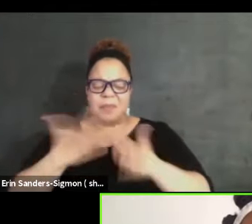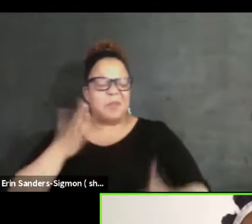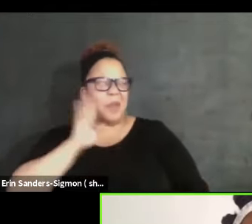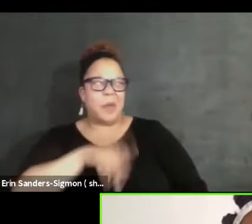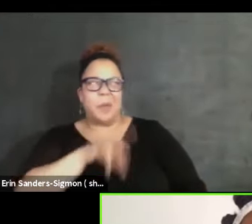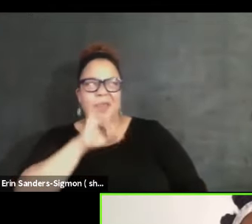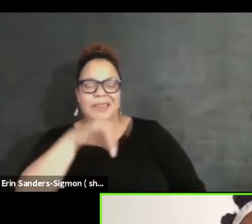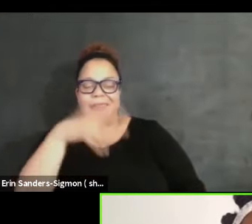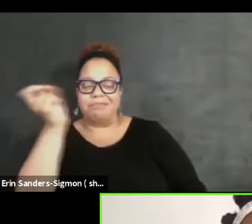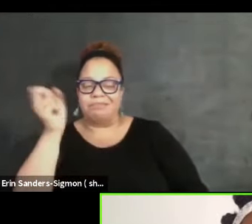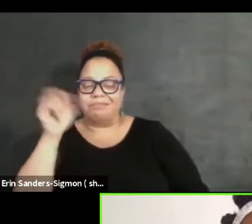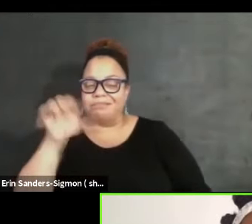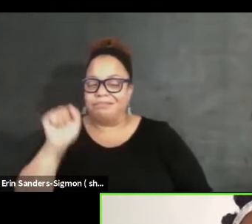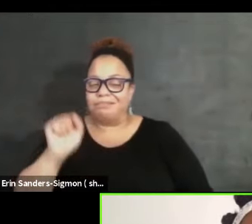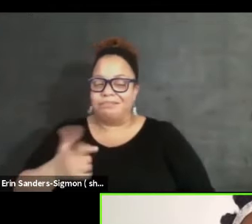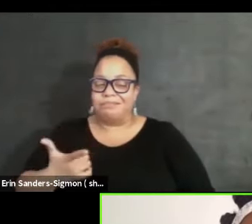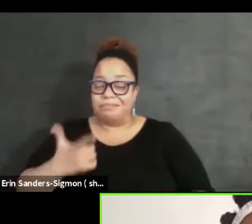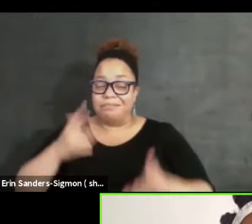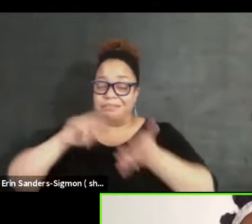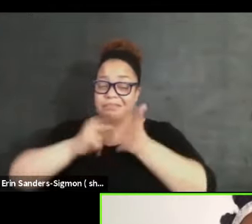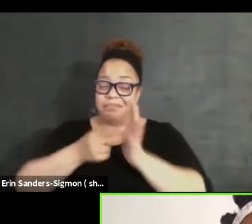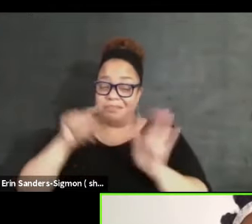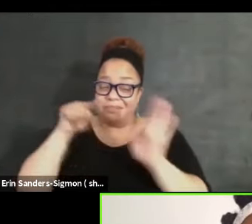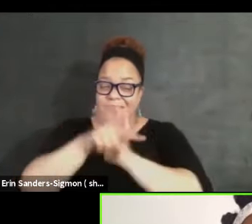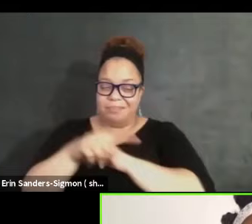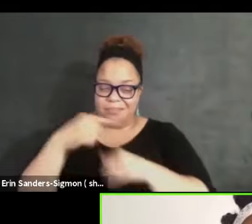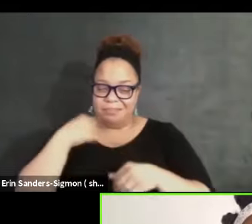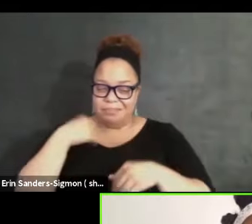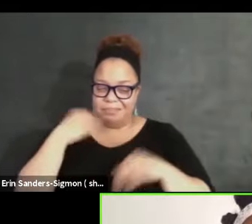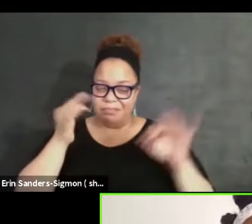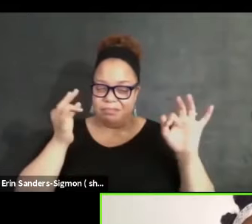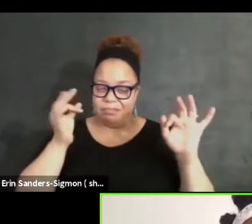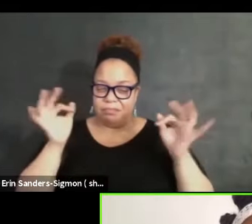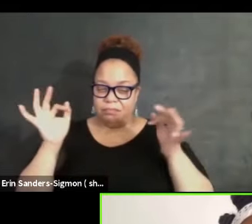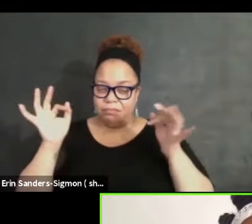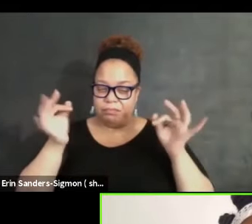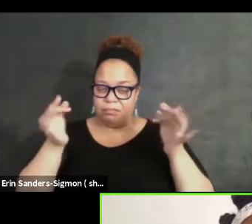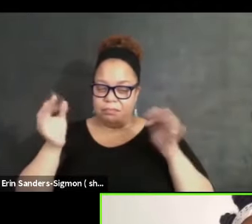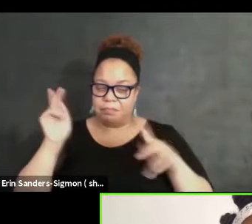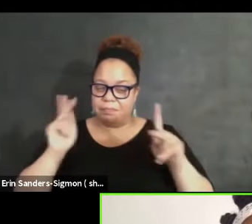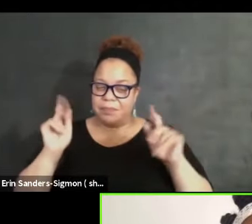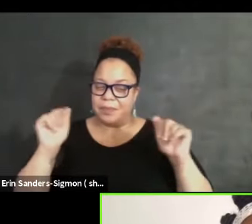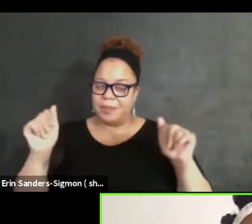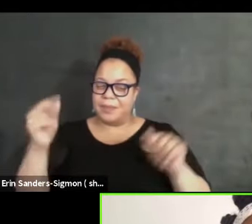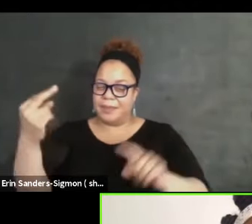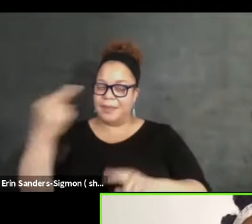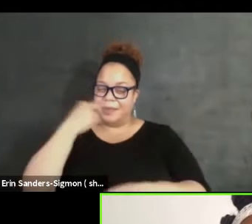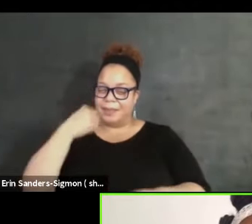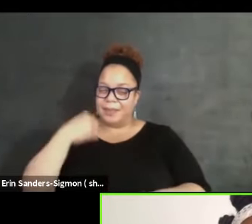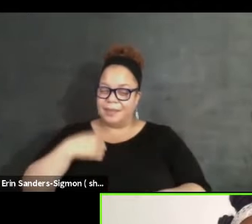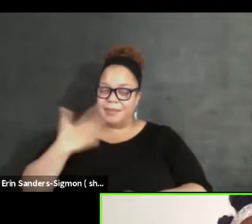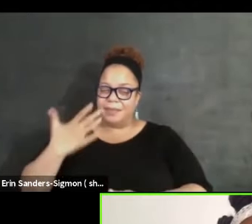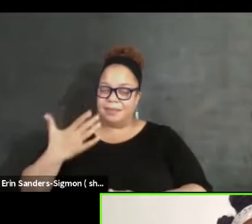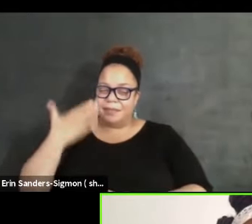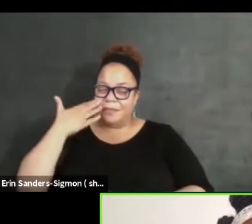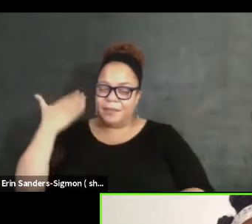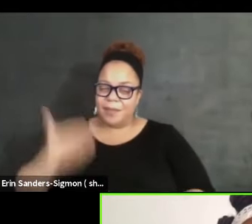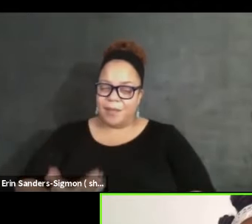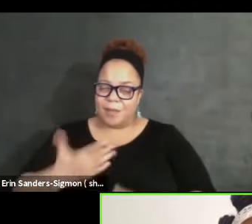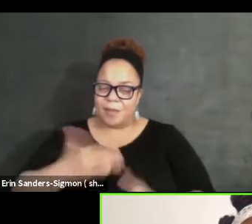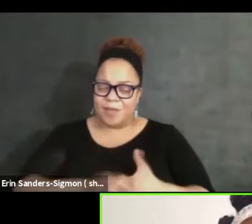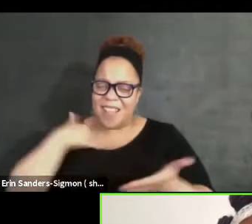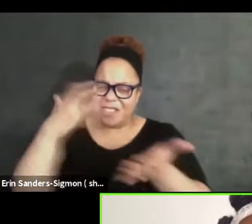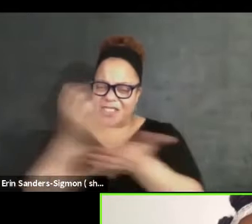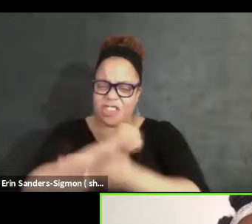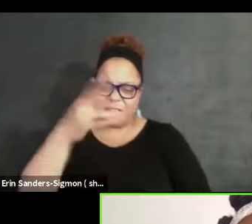I patrol here, people, to see me. I deserve justice. Even if he can't lift a grain of